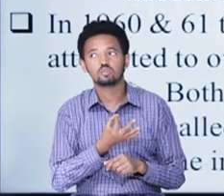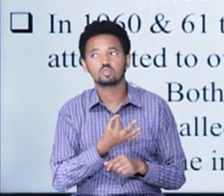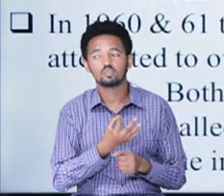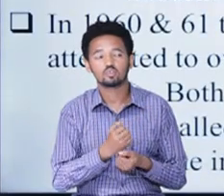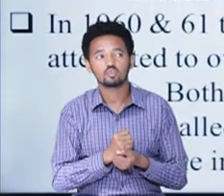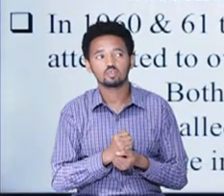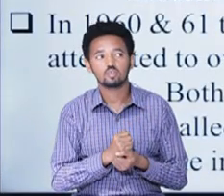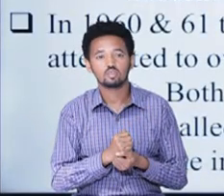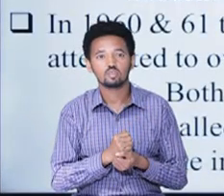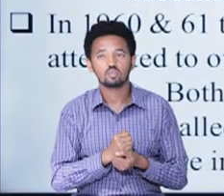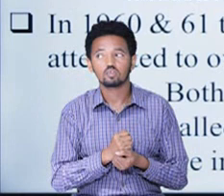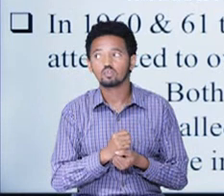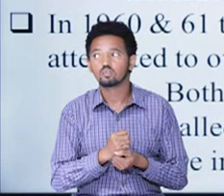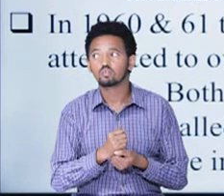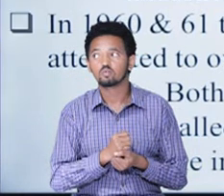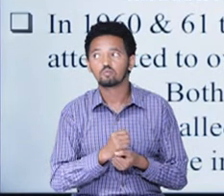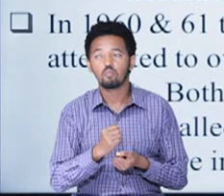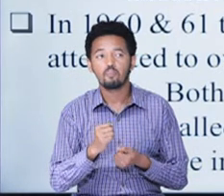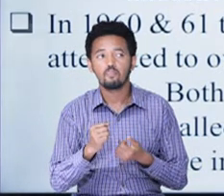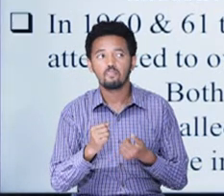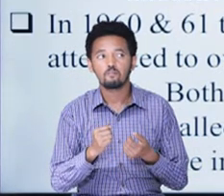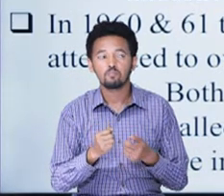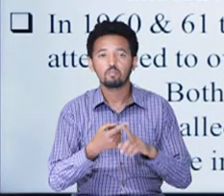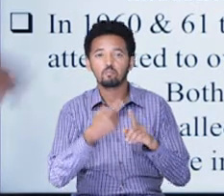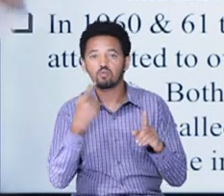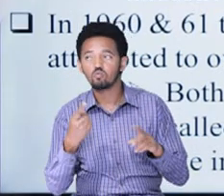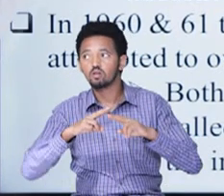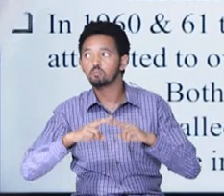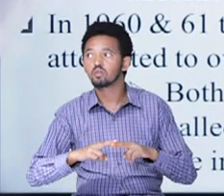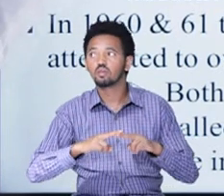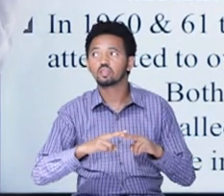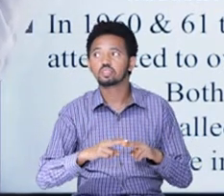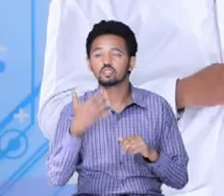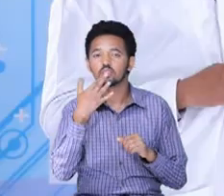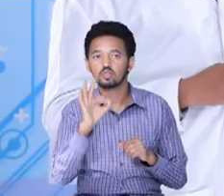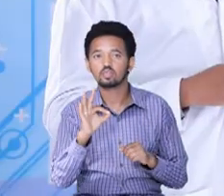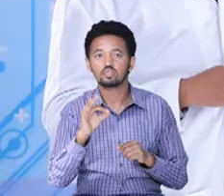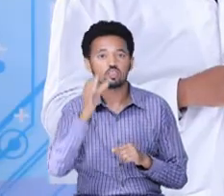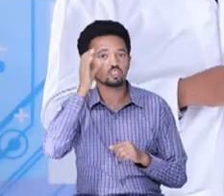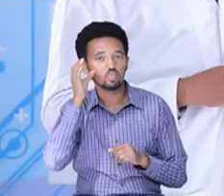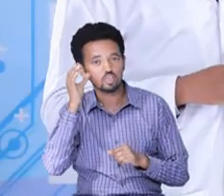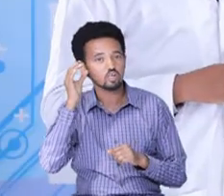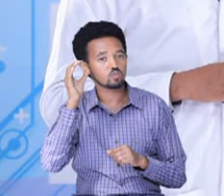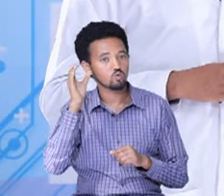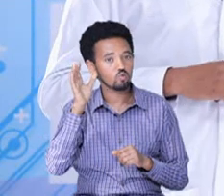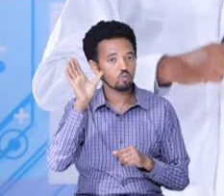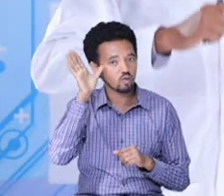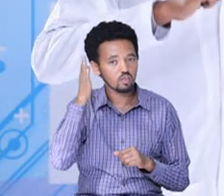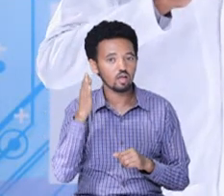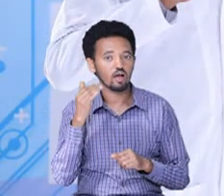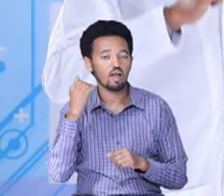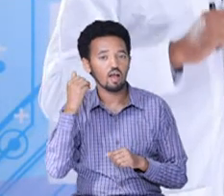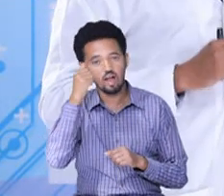1962, Algeria became an independent state. Before independence, in 1959, Charles de Gaulle offered